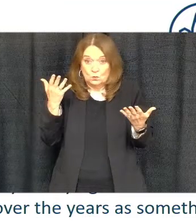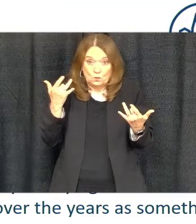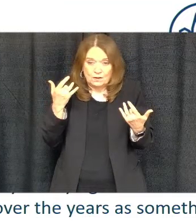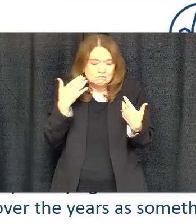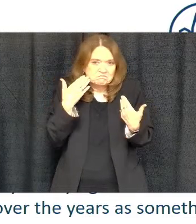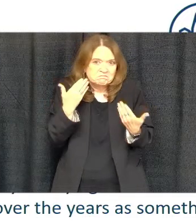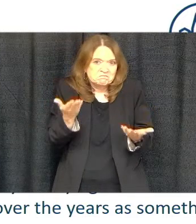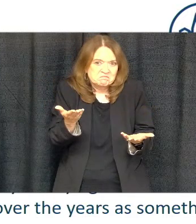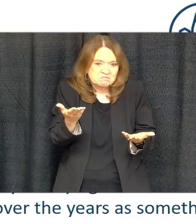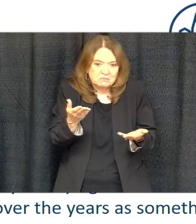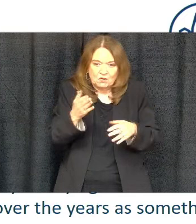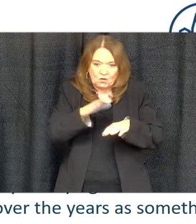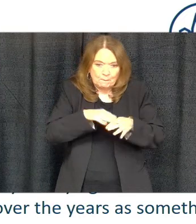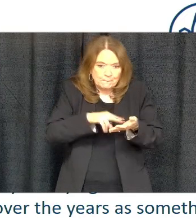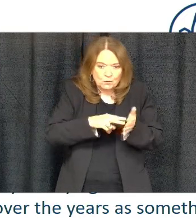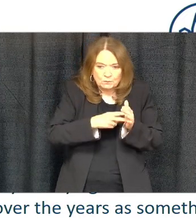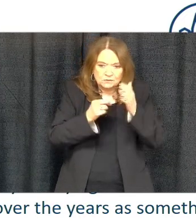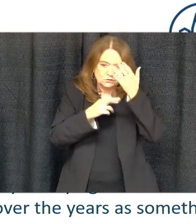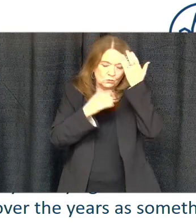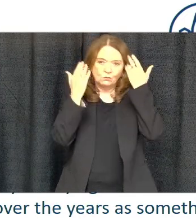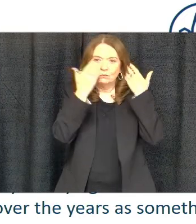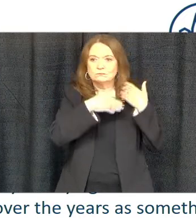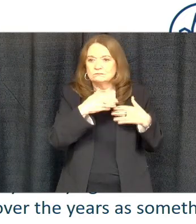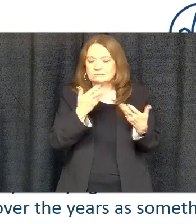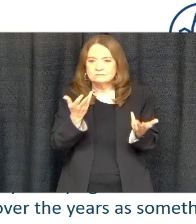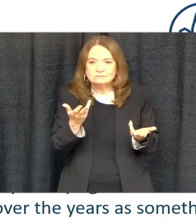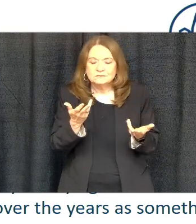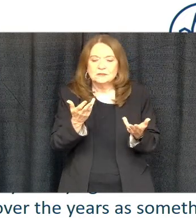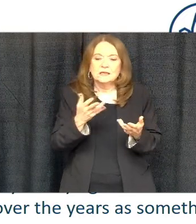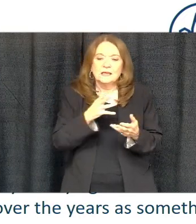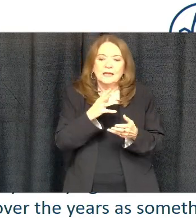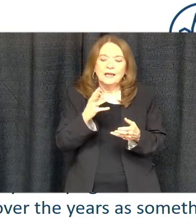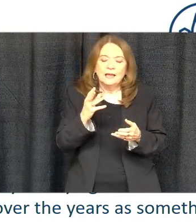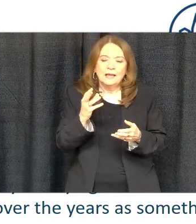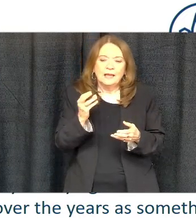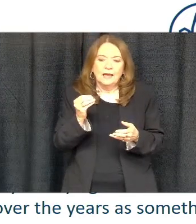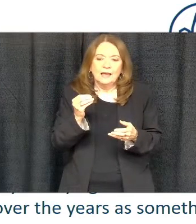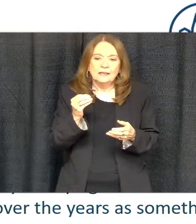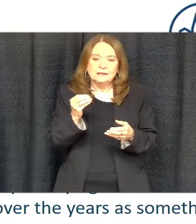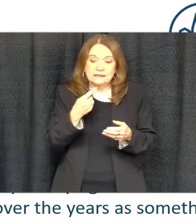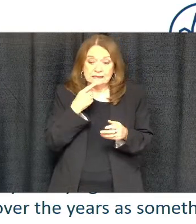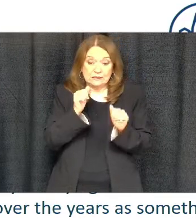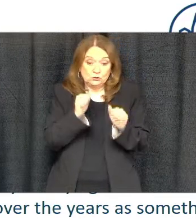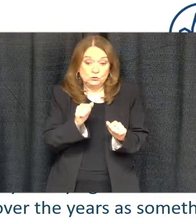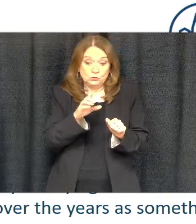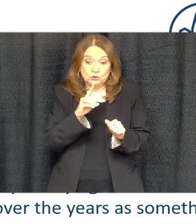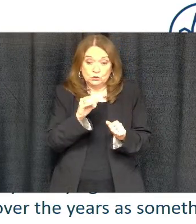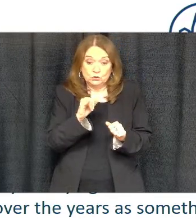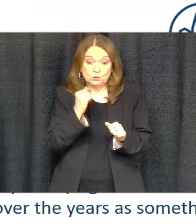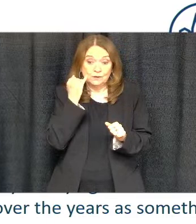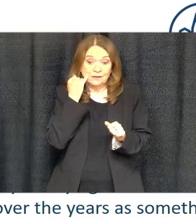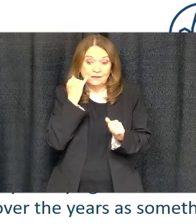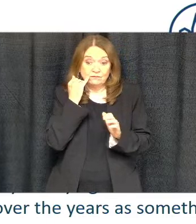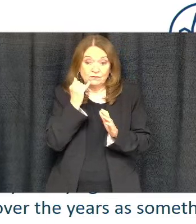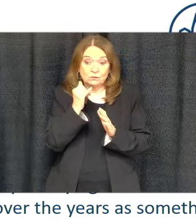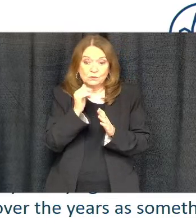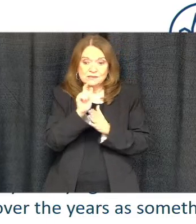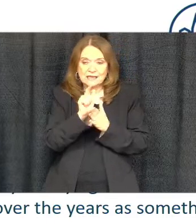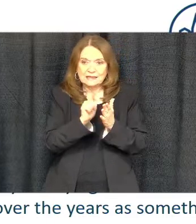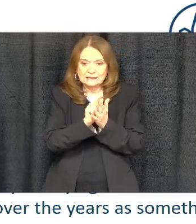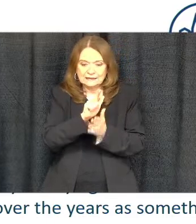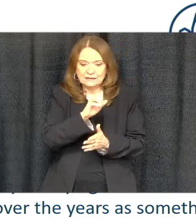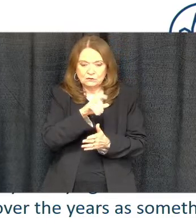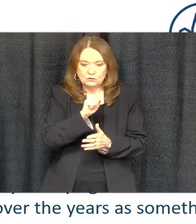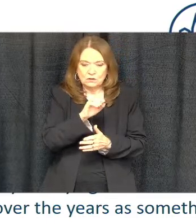purpose or that was just inadvertently left out, and it just said that you could do it if it was a legal lot of record. Well,